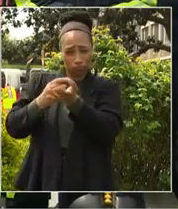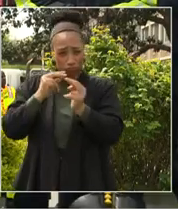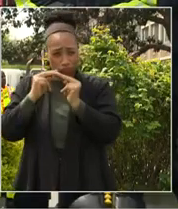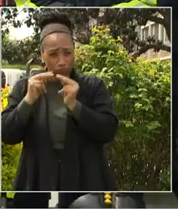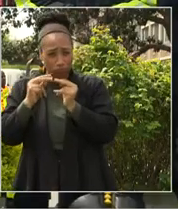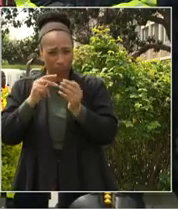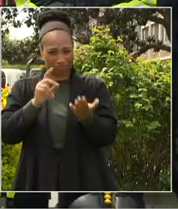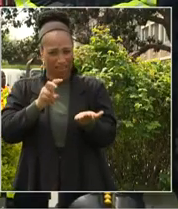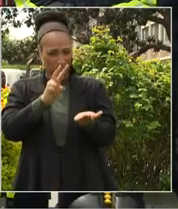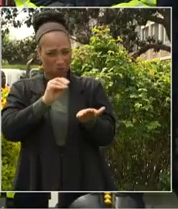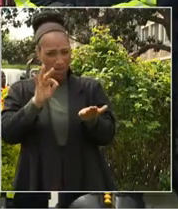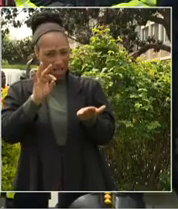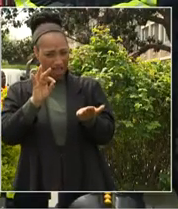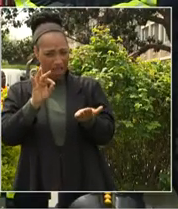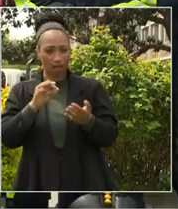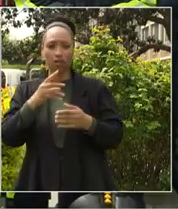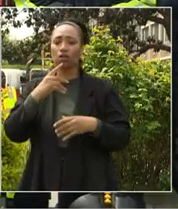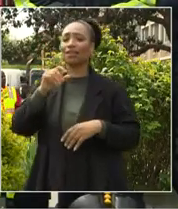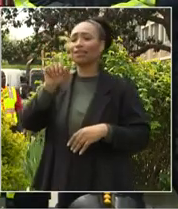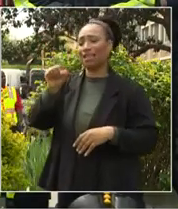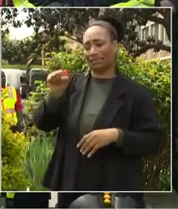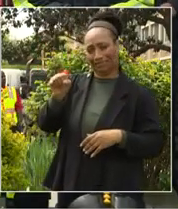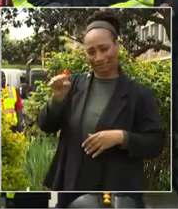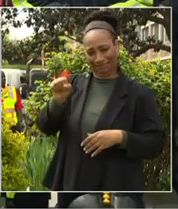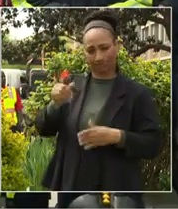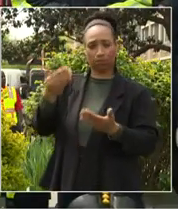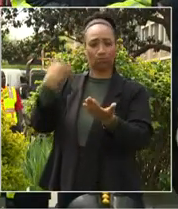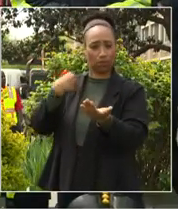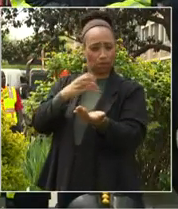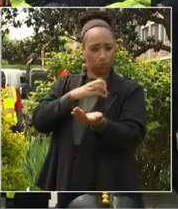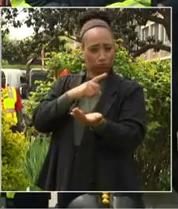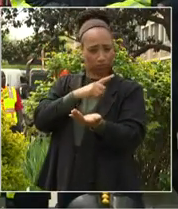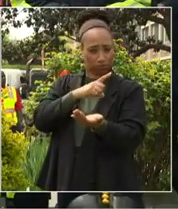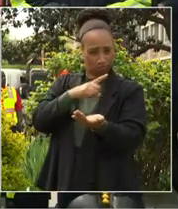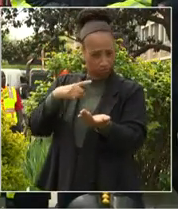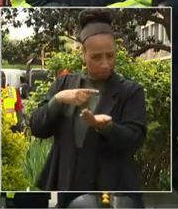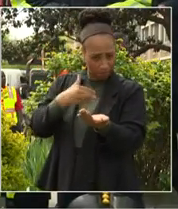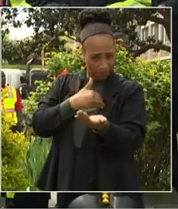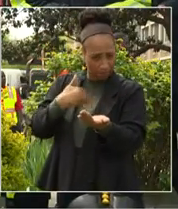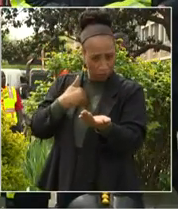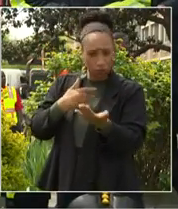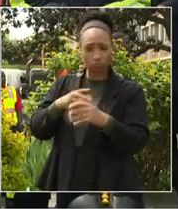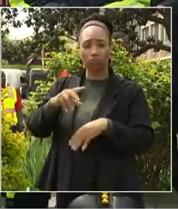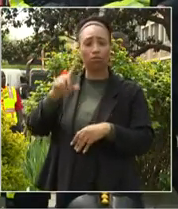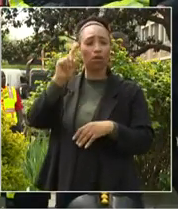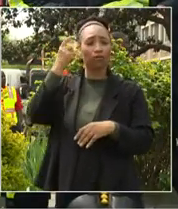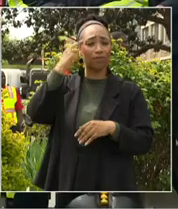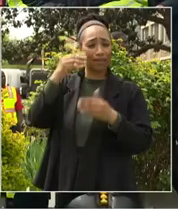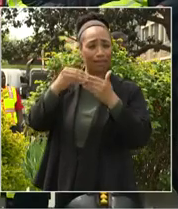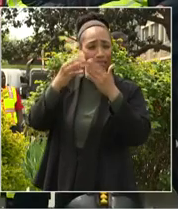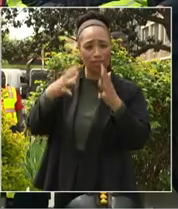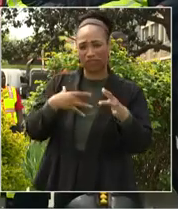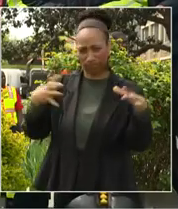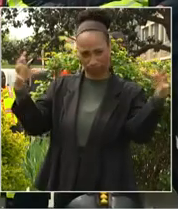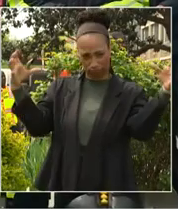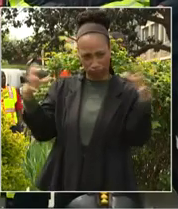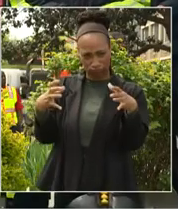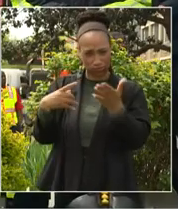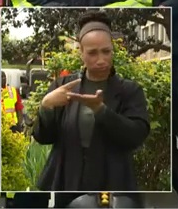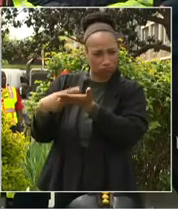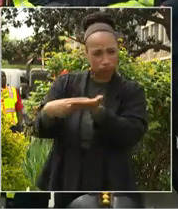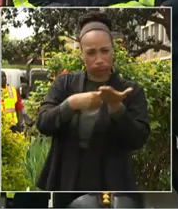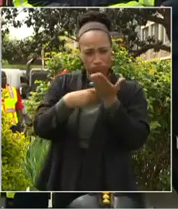with council members and government officials, and we have been exploring all of our options throughout